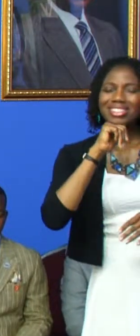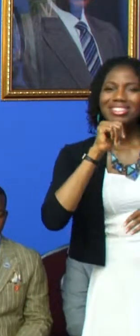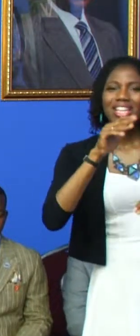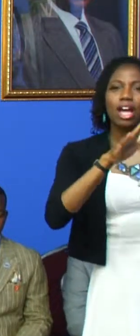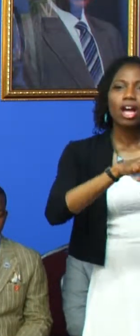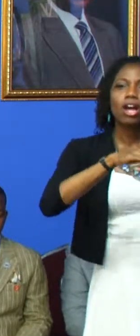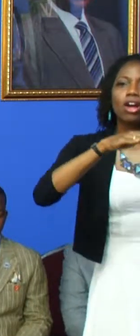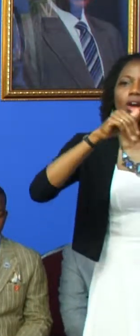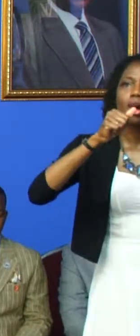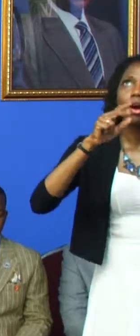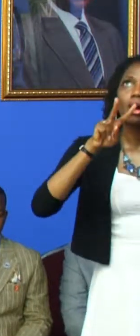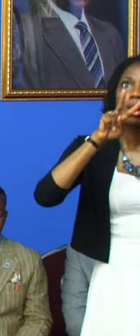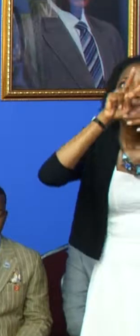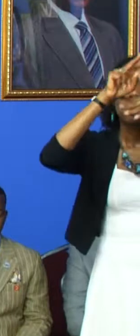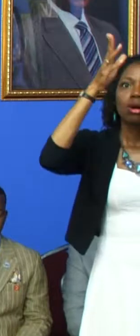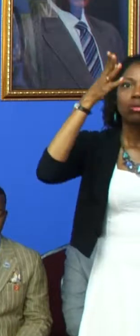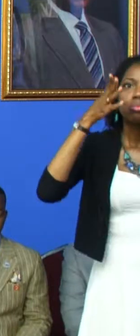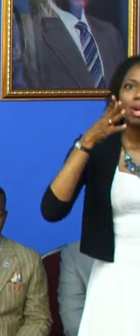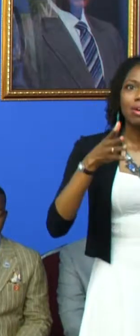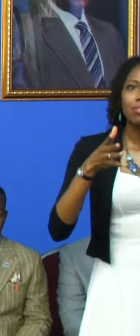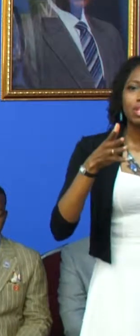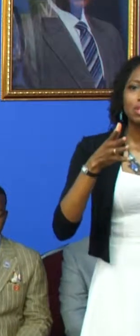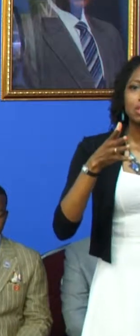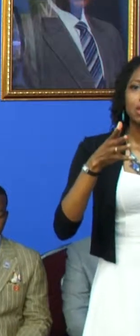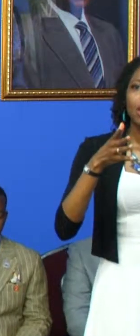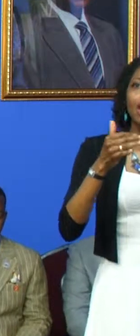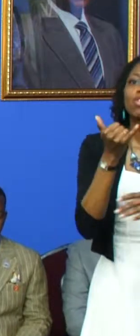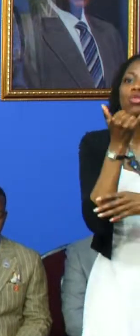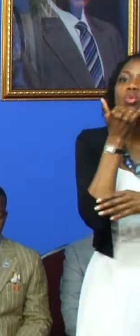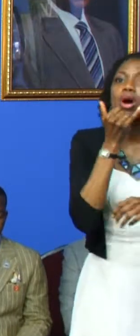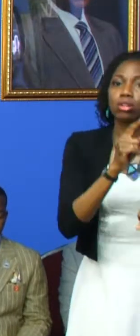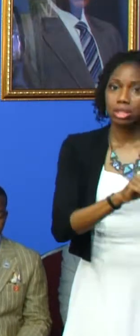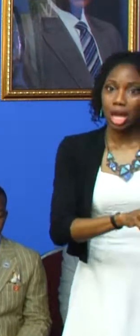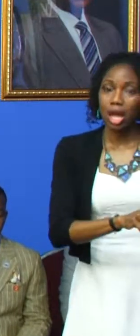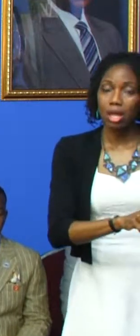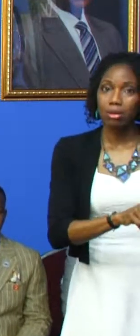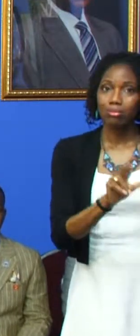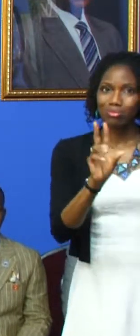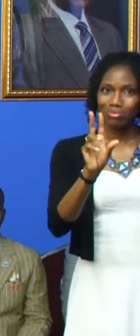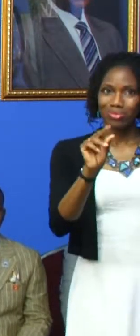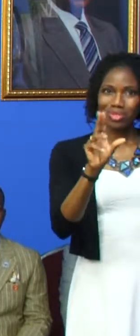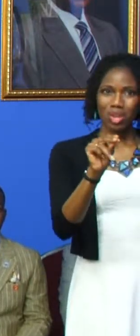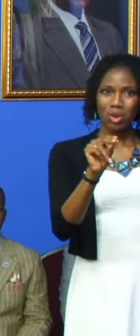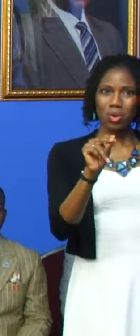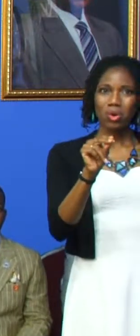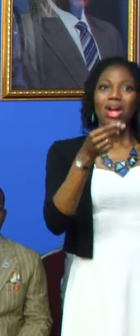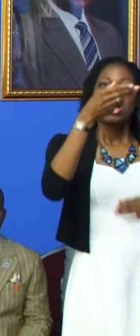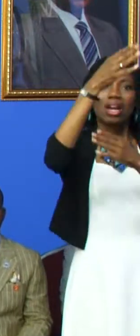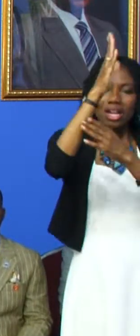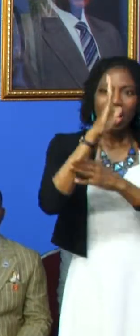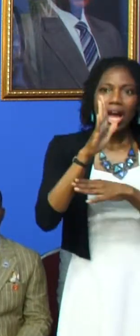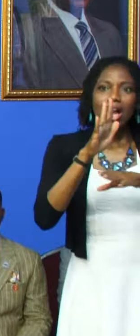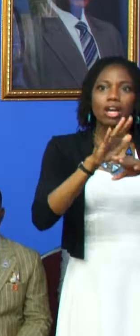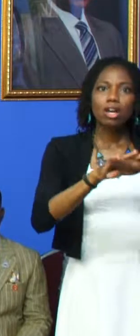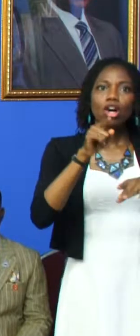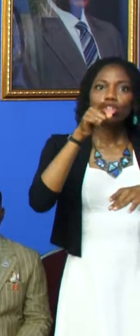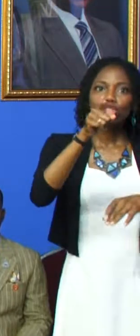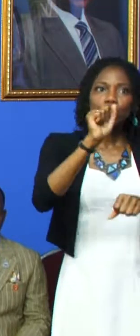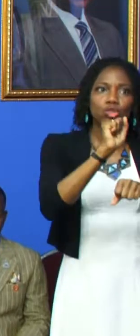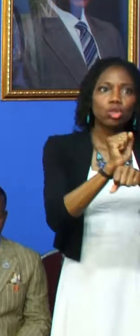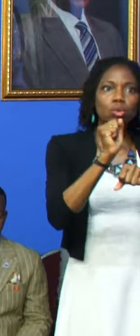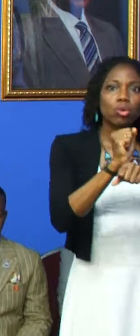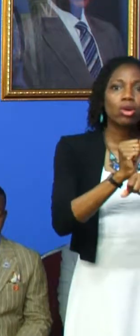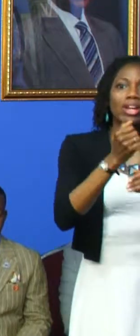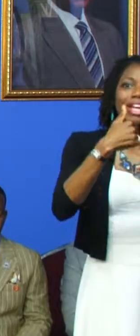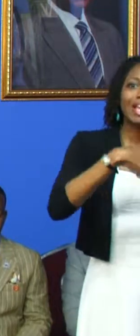prophets out of season. He calls you for the season he puts you